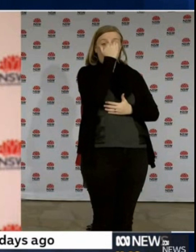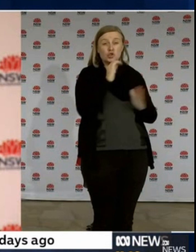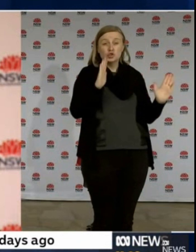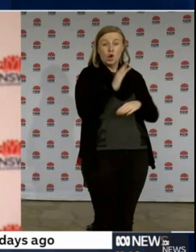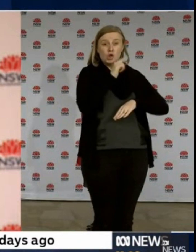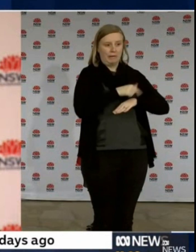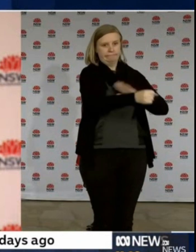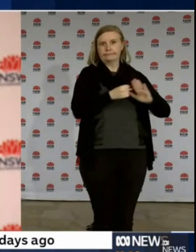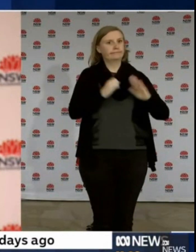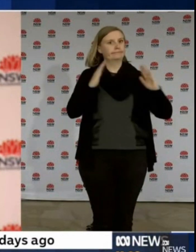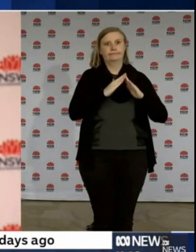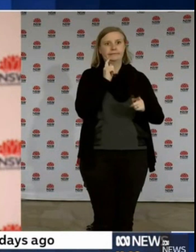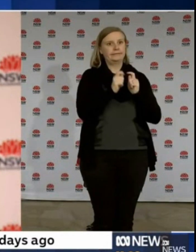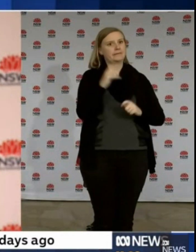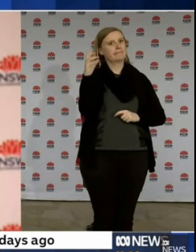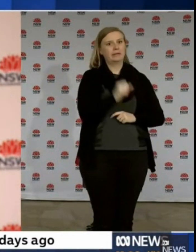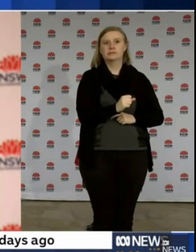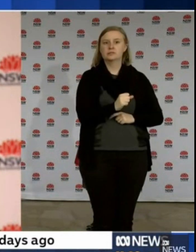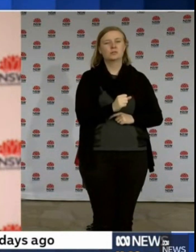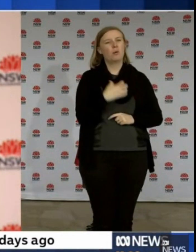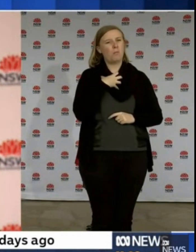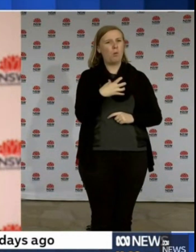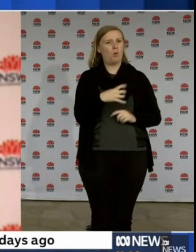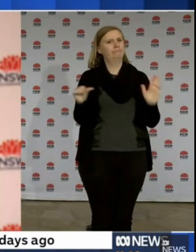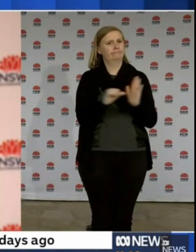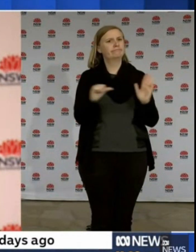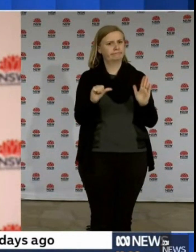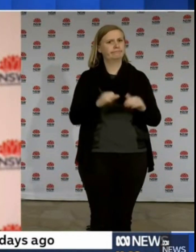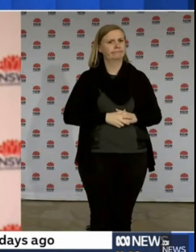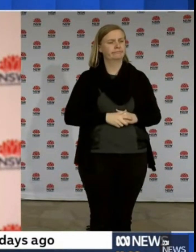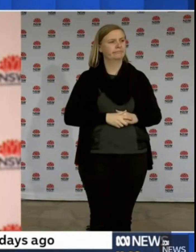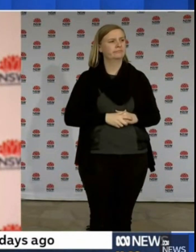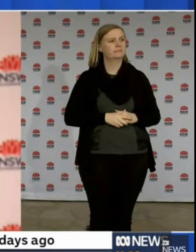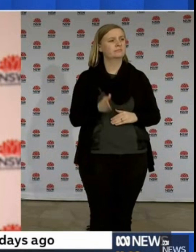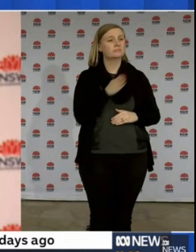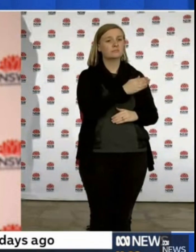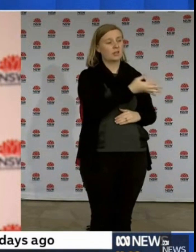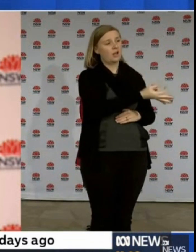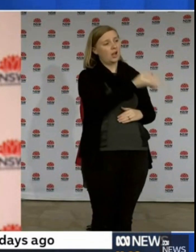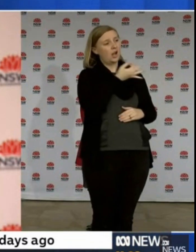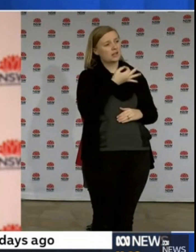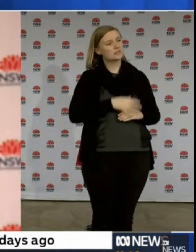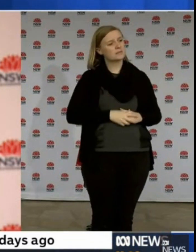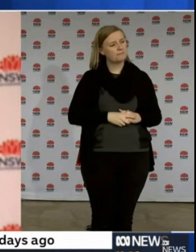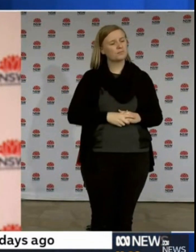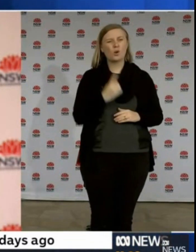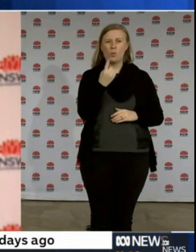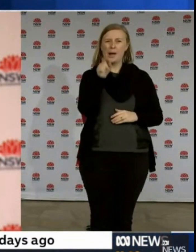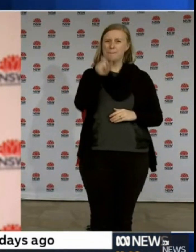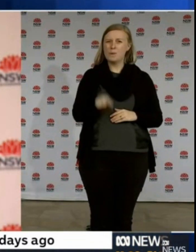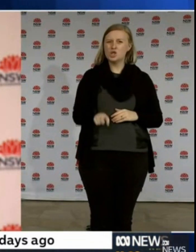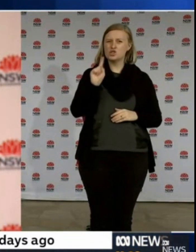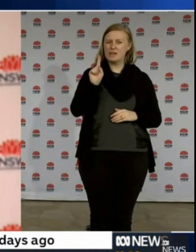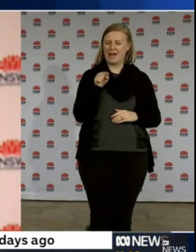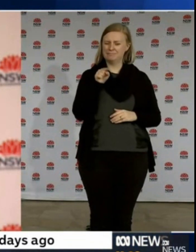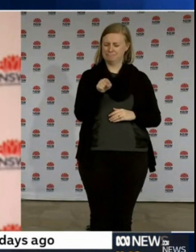agree, it certainly is a concern, the increased transmissibility and the observation around children. The Sunderland case reported today, Dr.